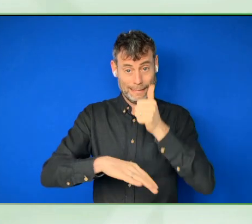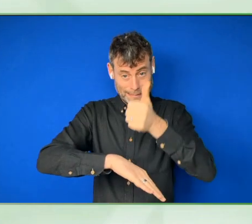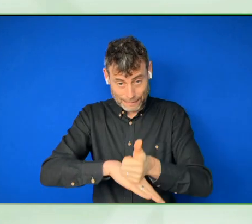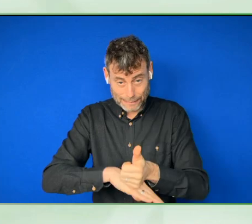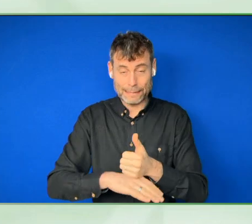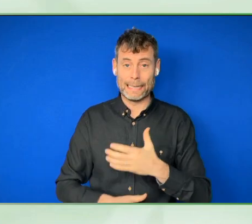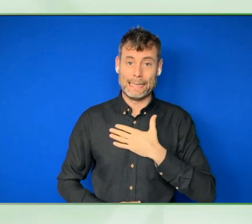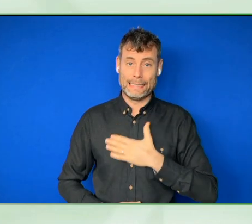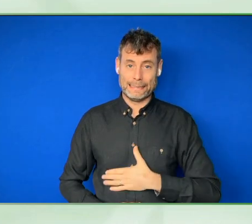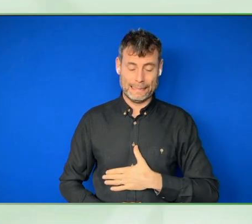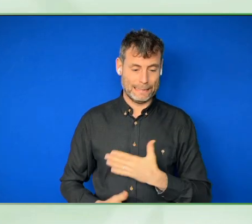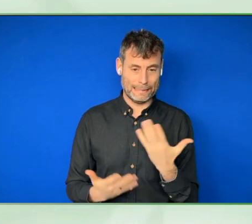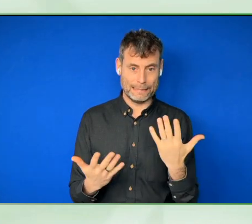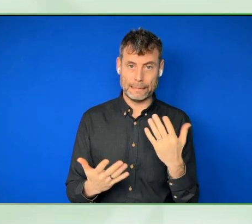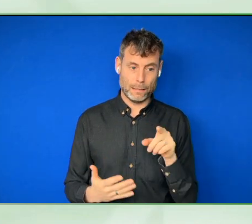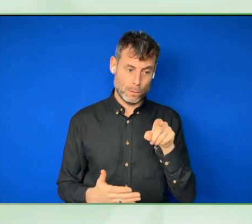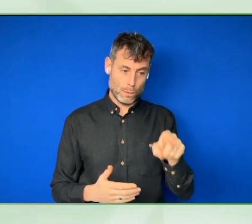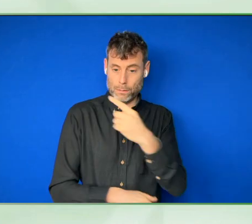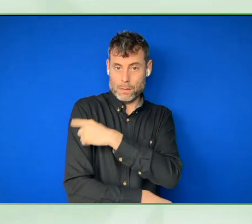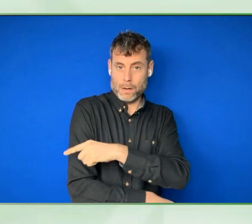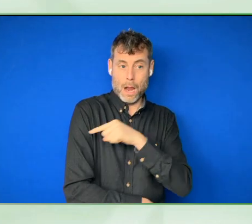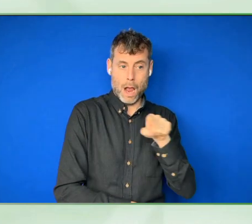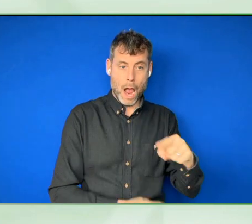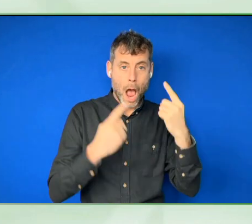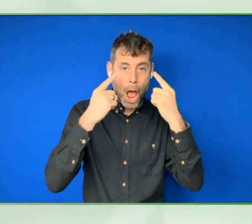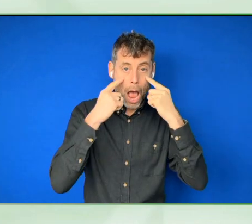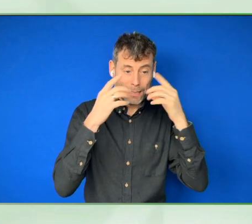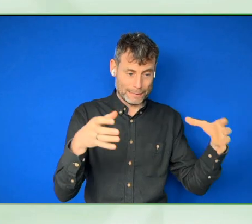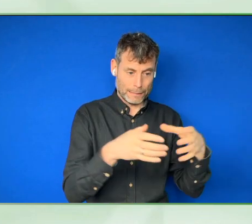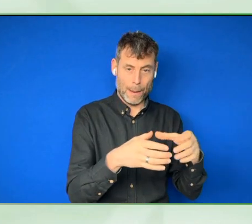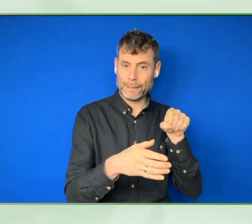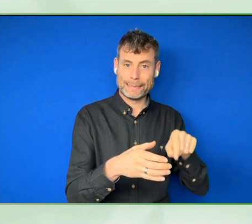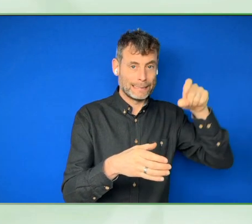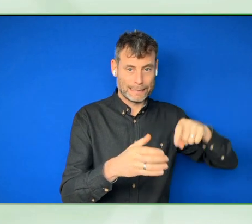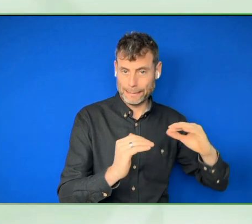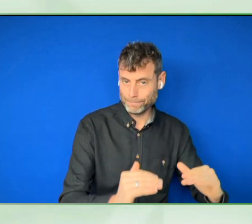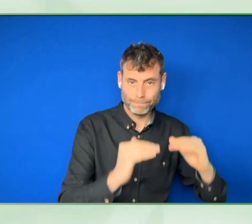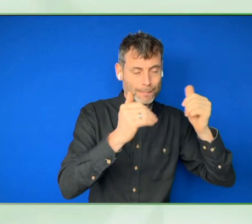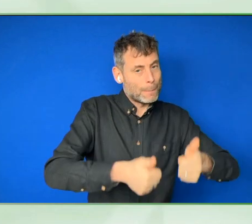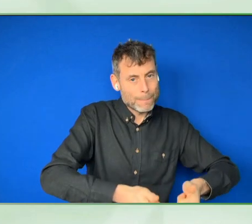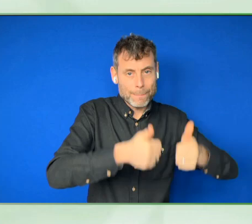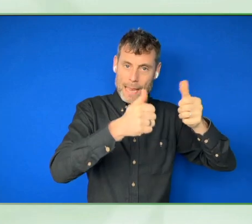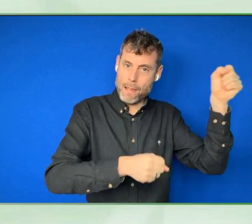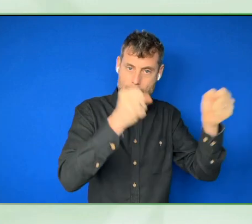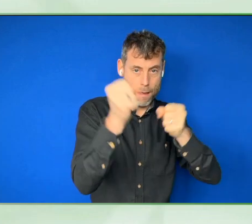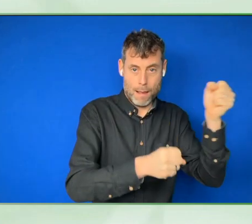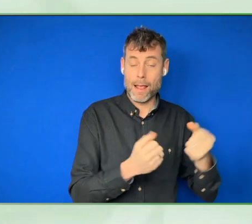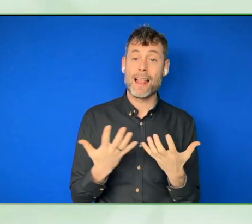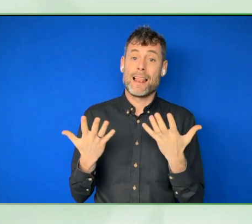eye department. And today, now we have more than 2,200 optometrists in